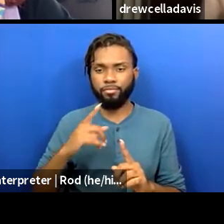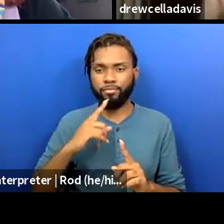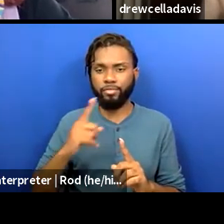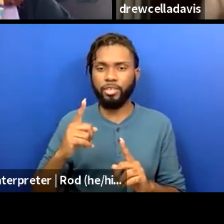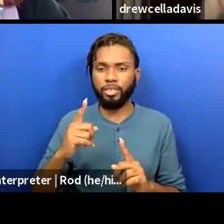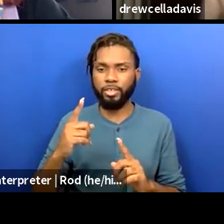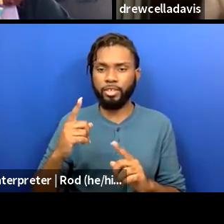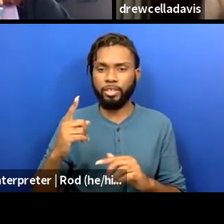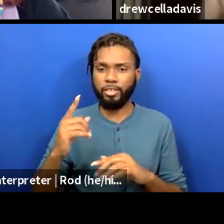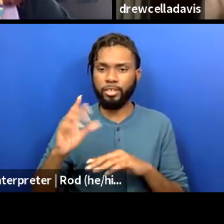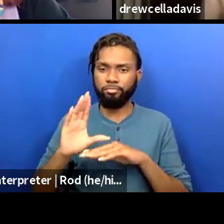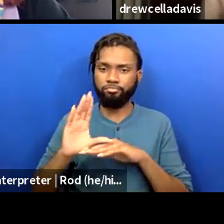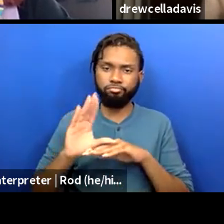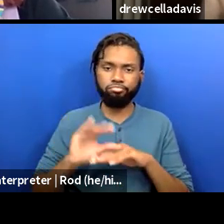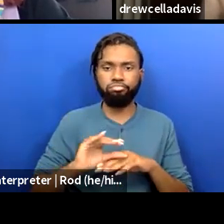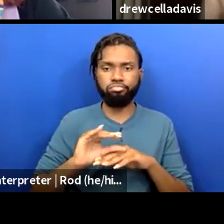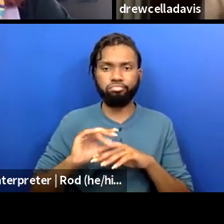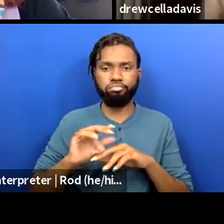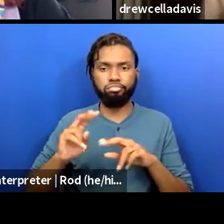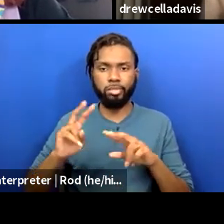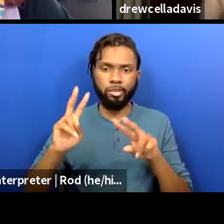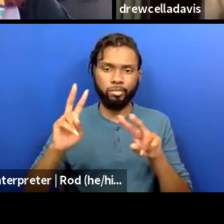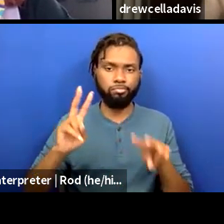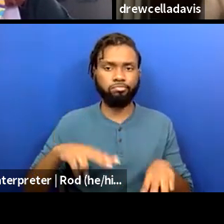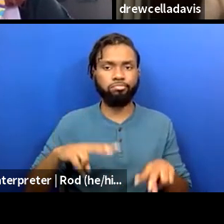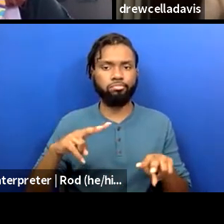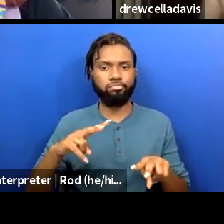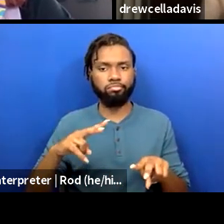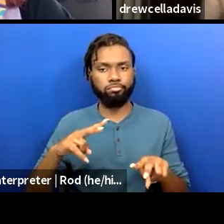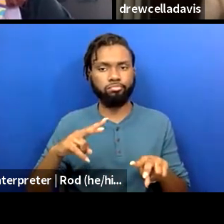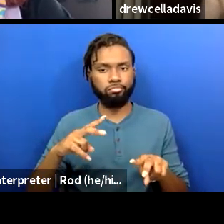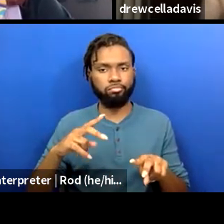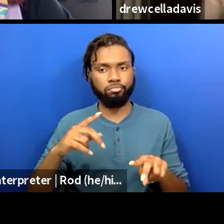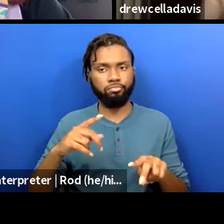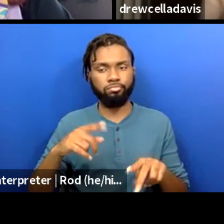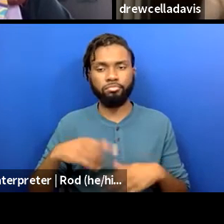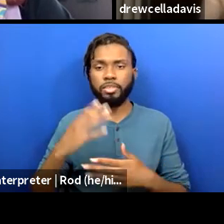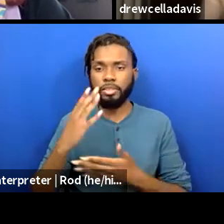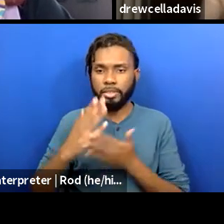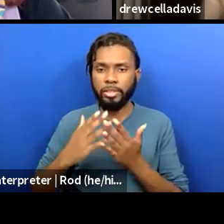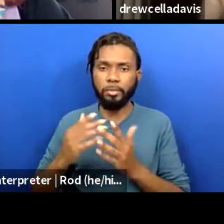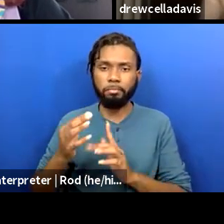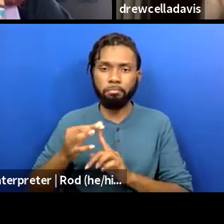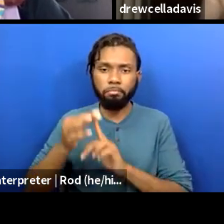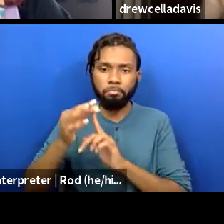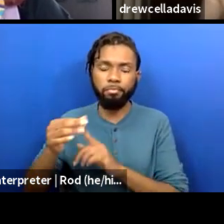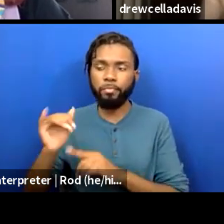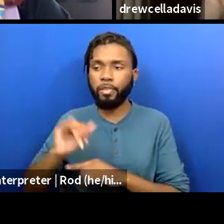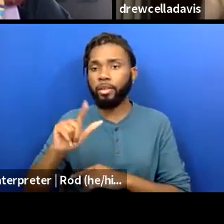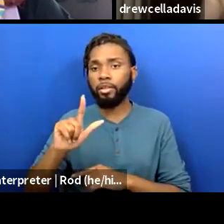dehumanized and savage. And there were some exceptions, maybe Little Big Man, or